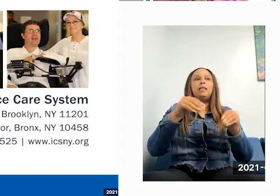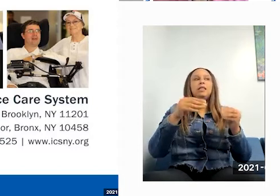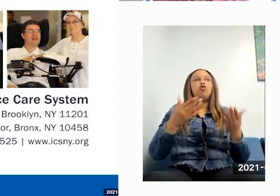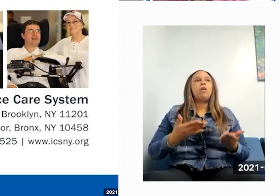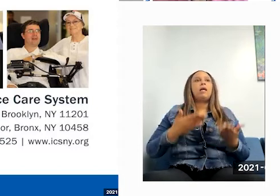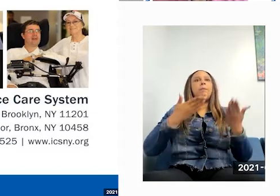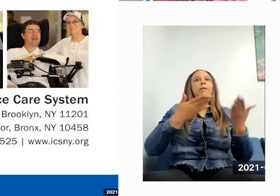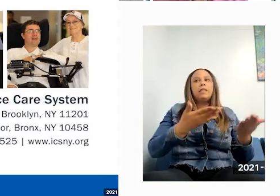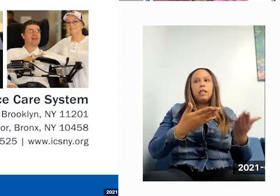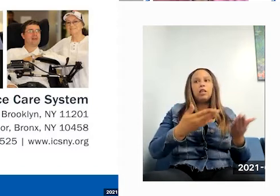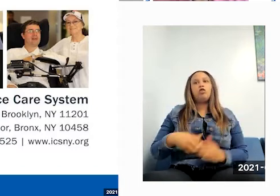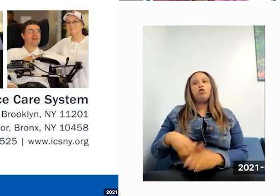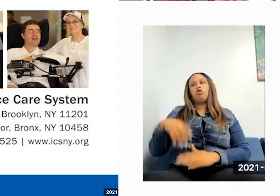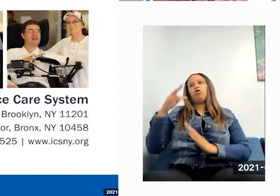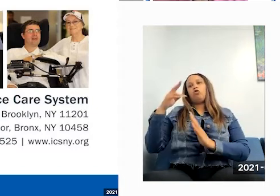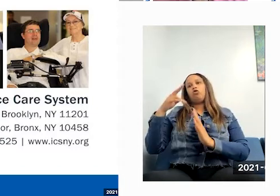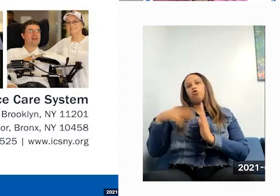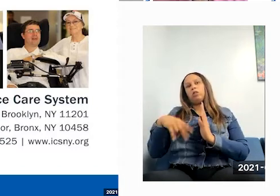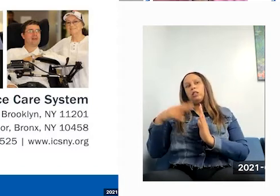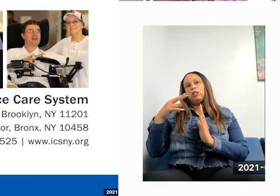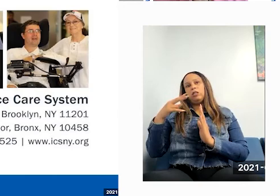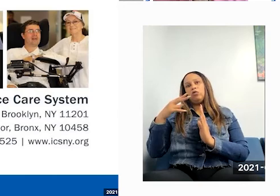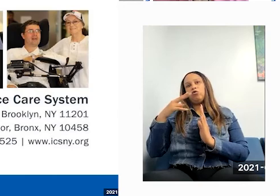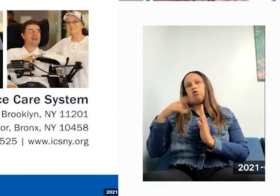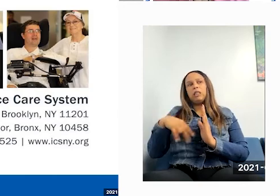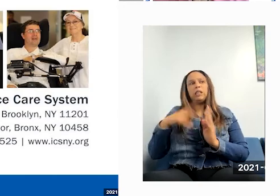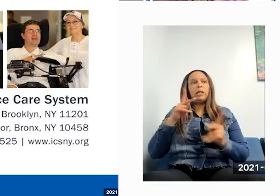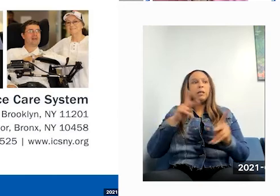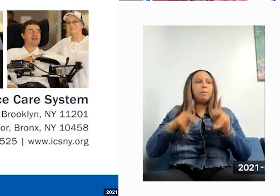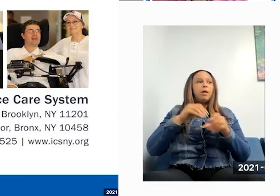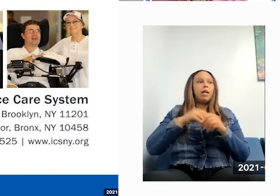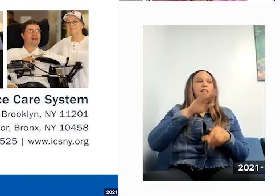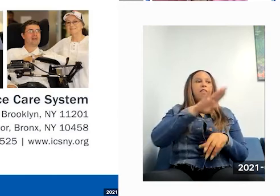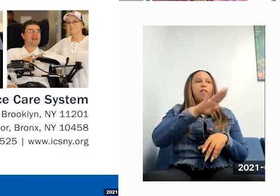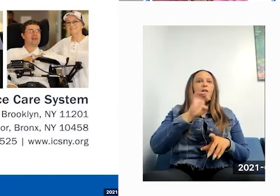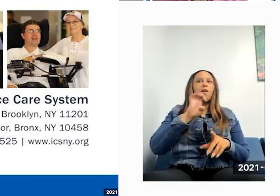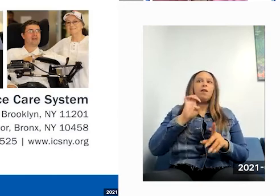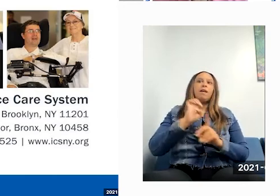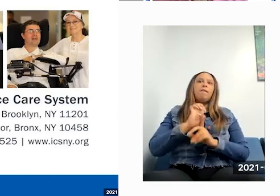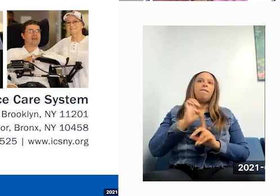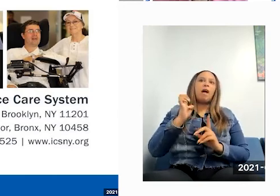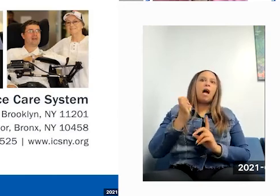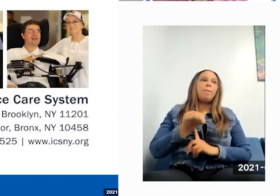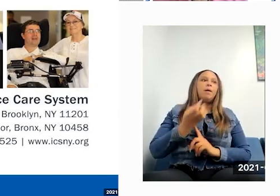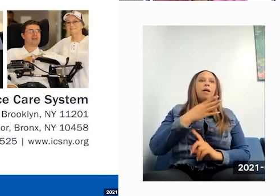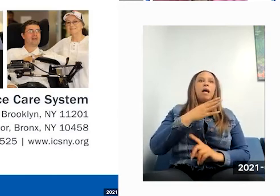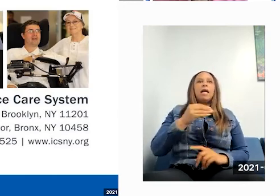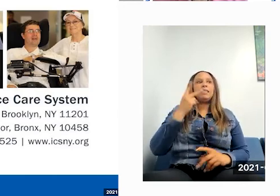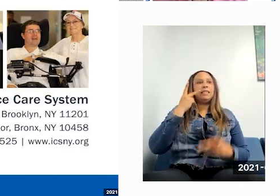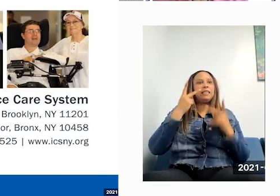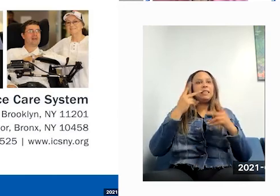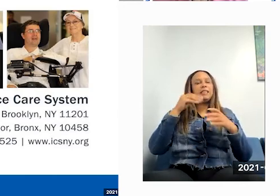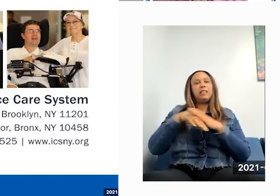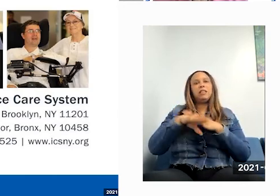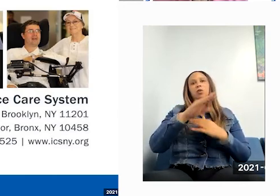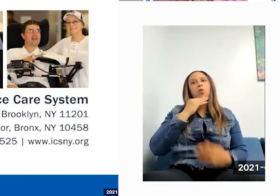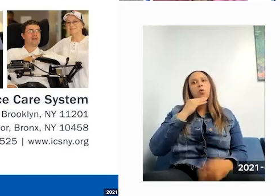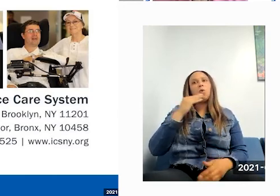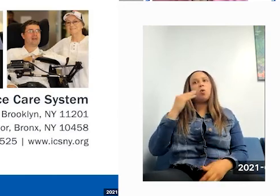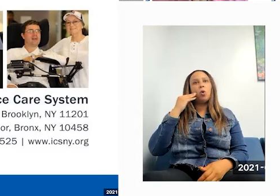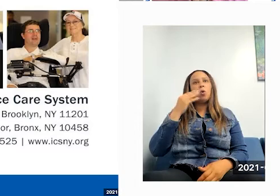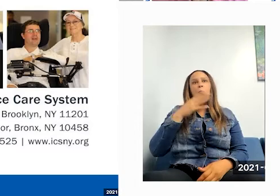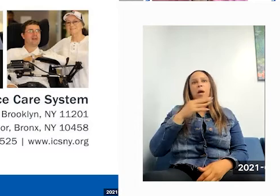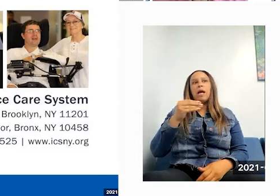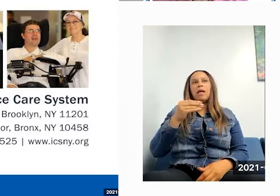meeting people in their own environments, seeing people in homes, and really gaining a huge appreciation for how